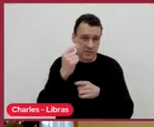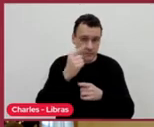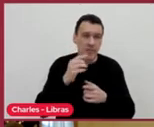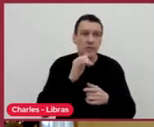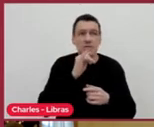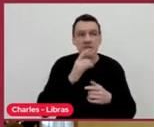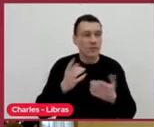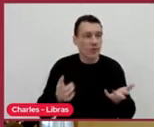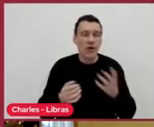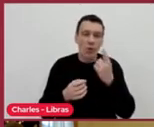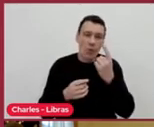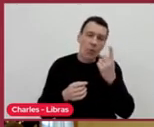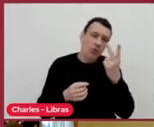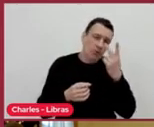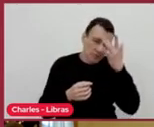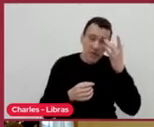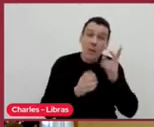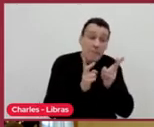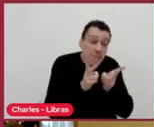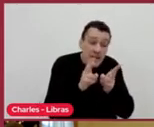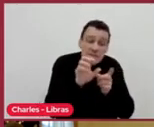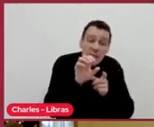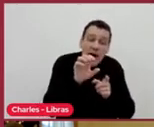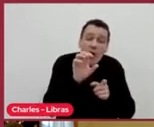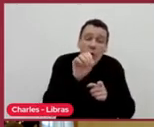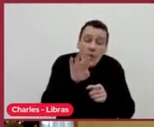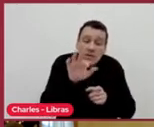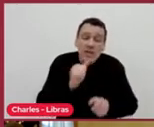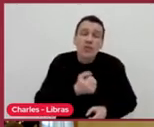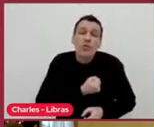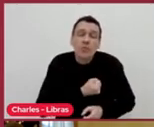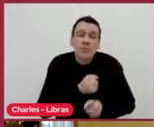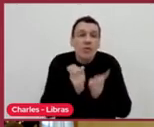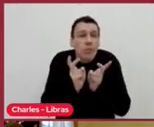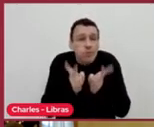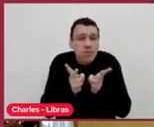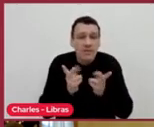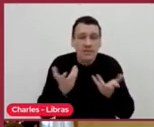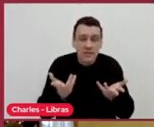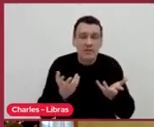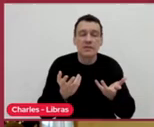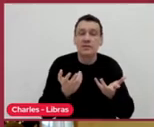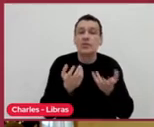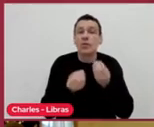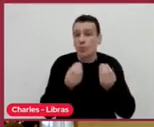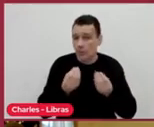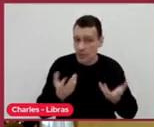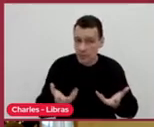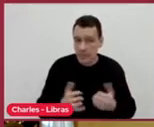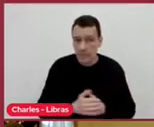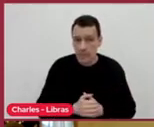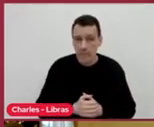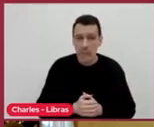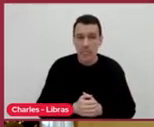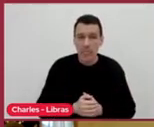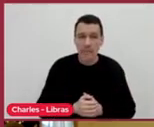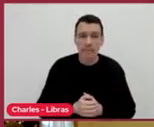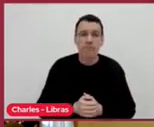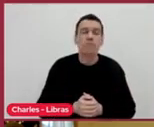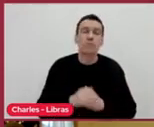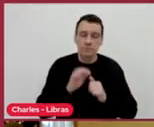the same accounts number. If we keep querying for the sum